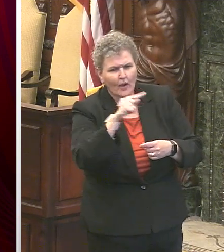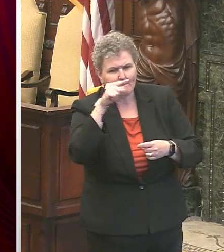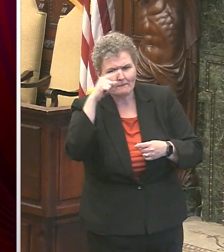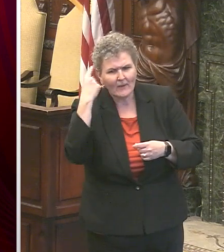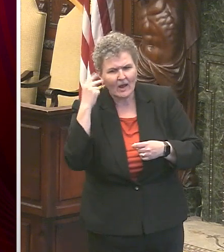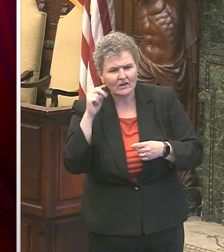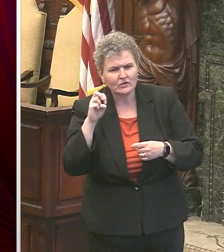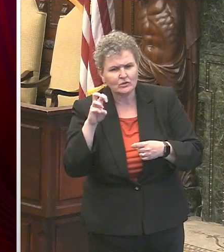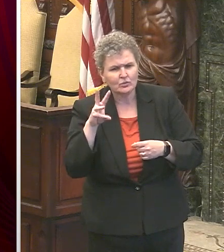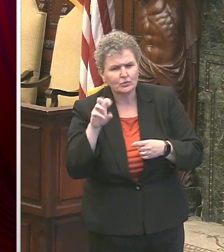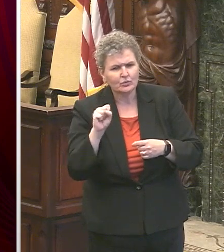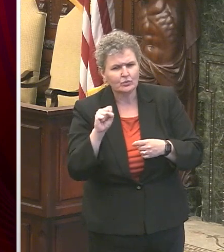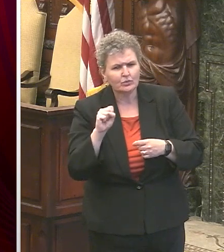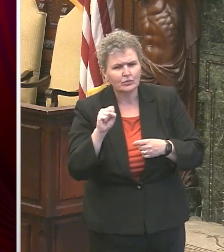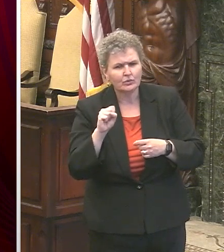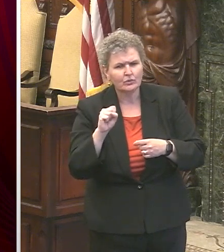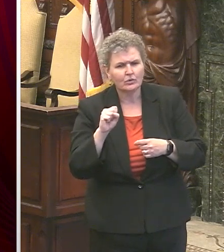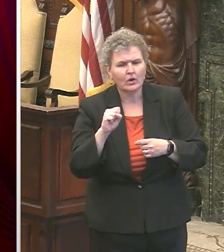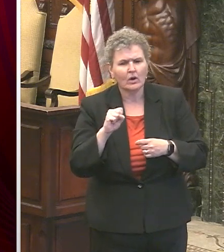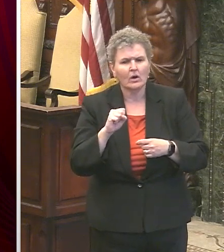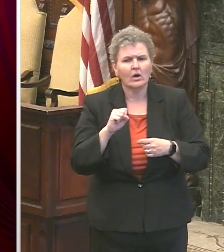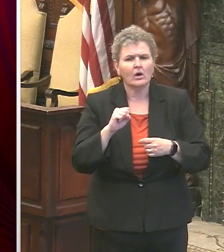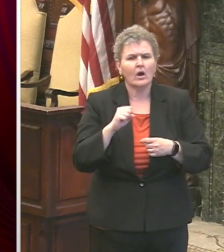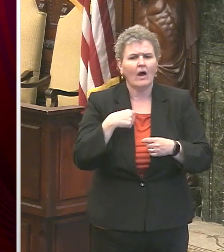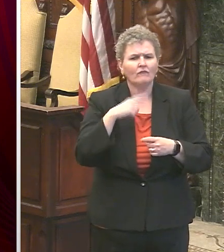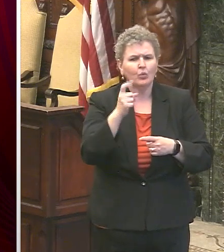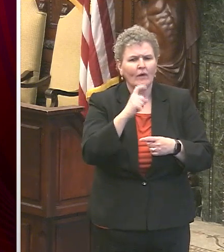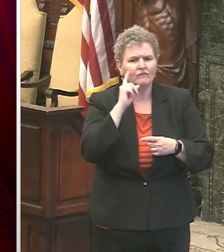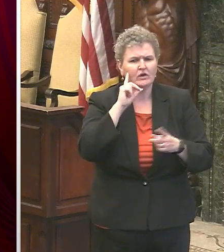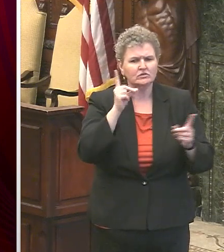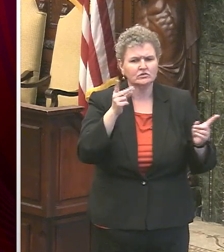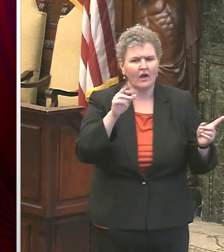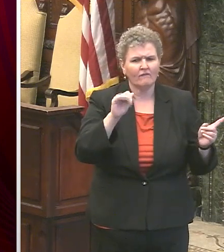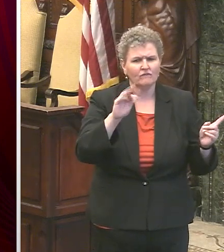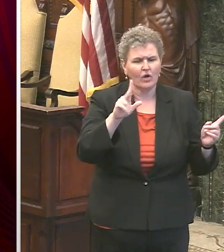Yes, this question is for Dr. Farley. And